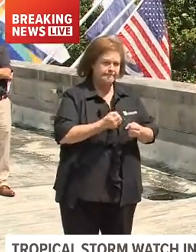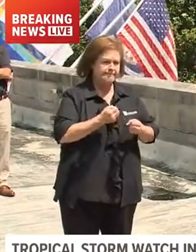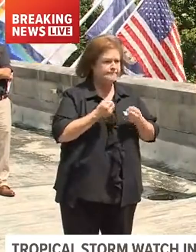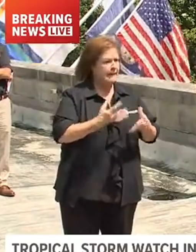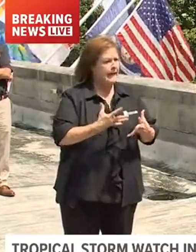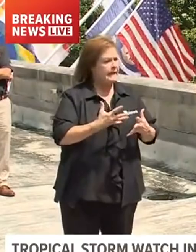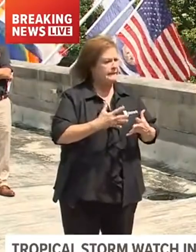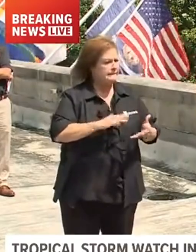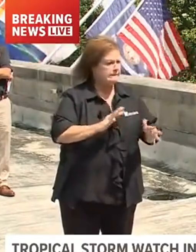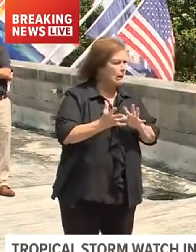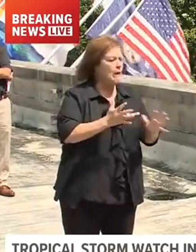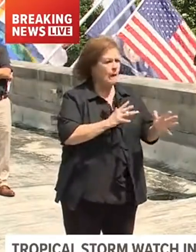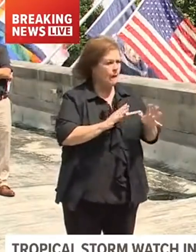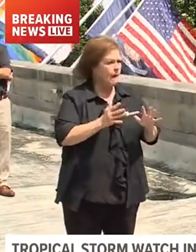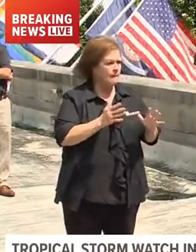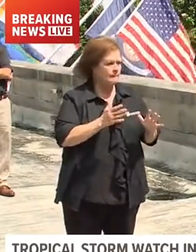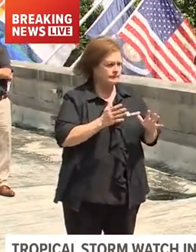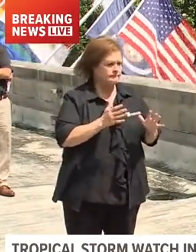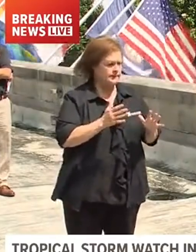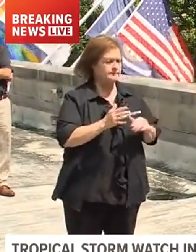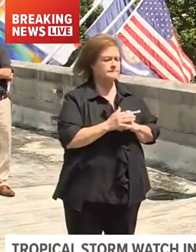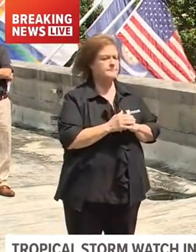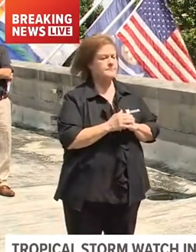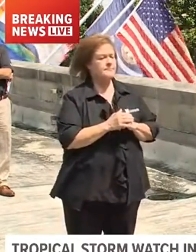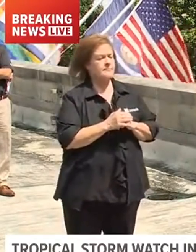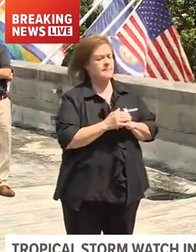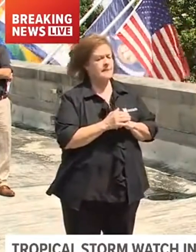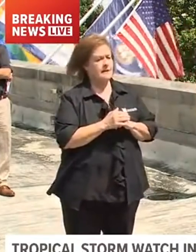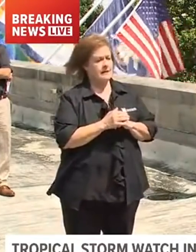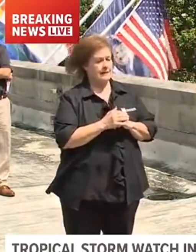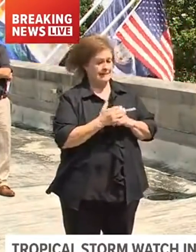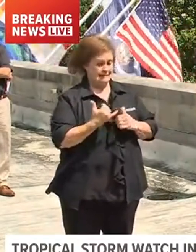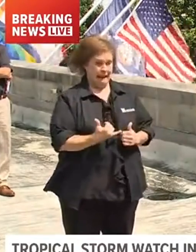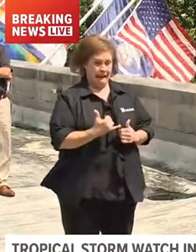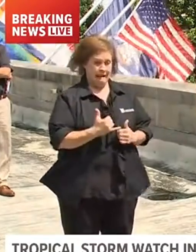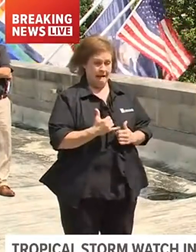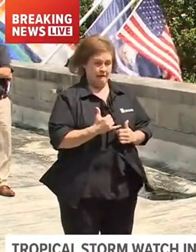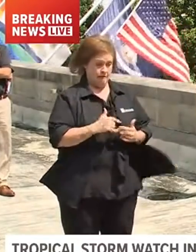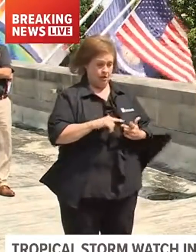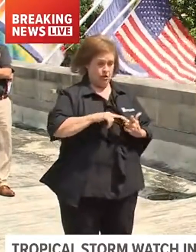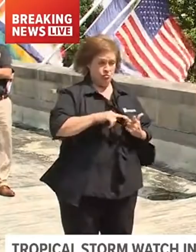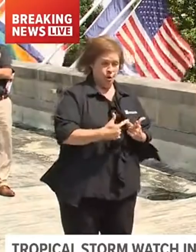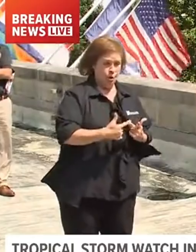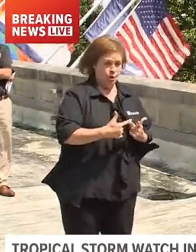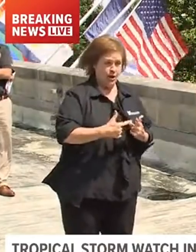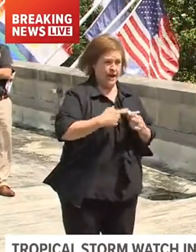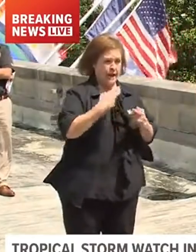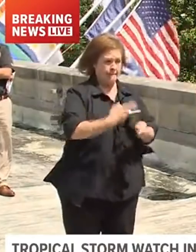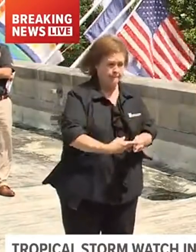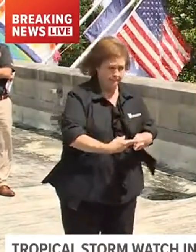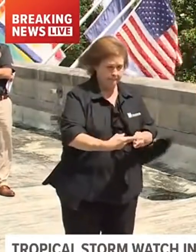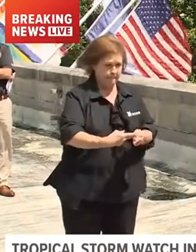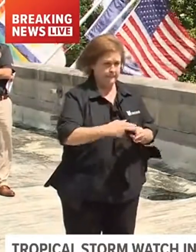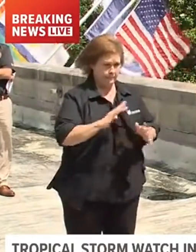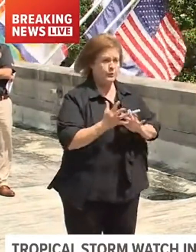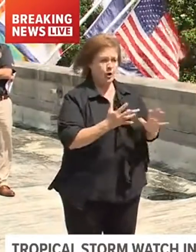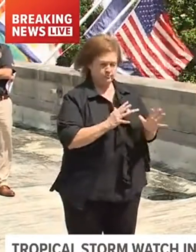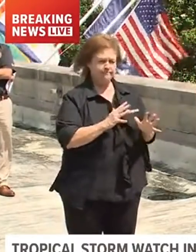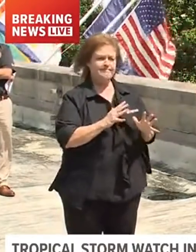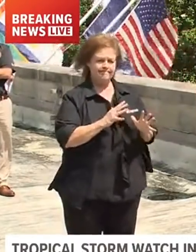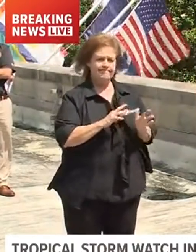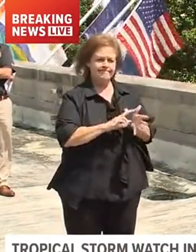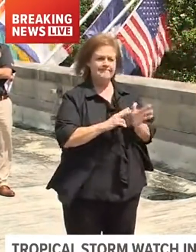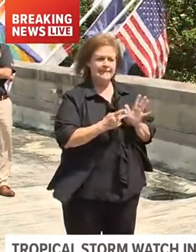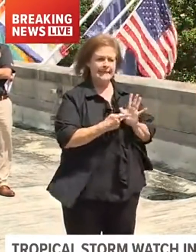meaning throughout the year. And with this being the third named tropical storm, it's pretty consistent, meaning